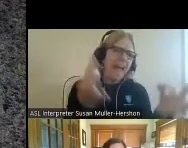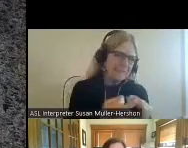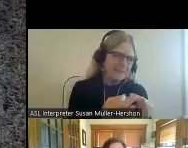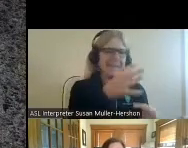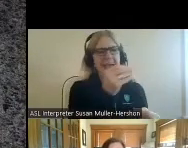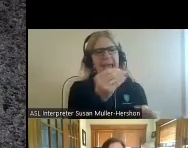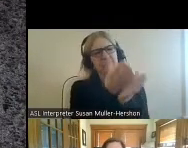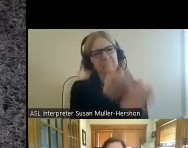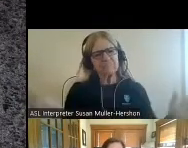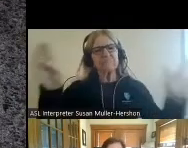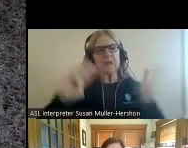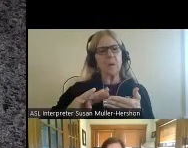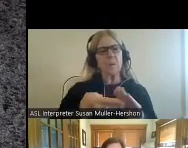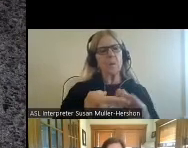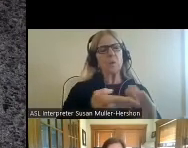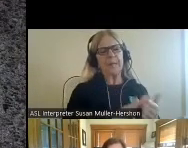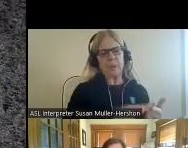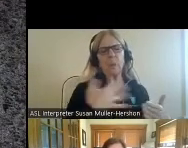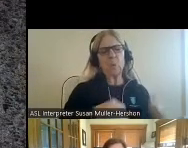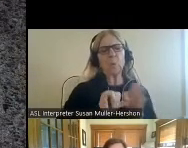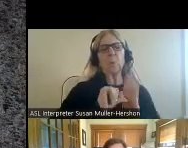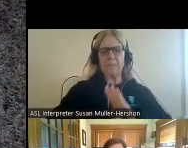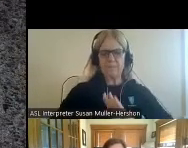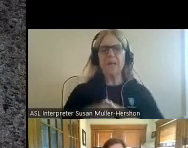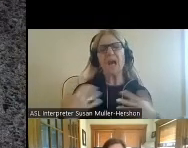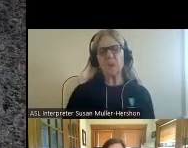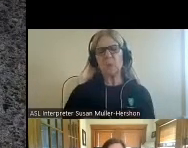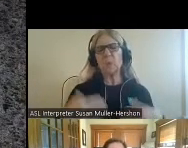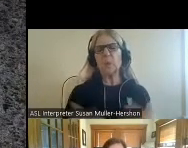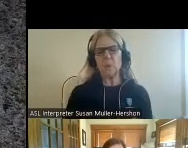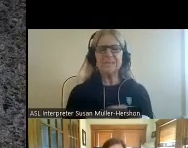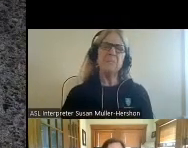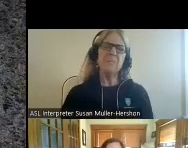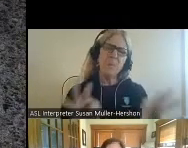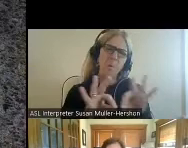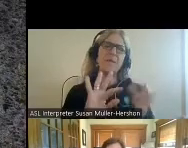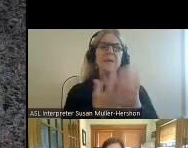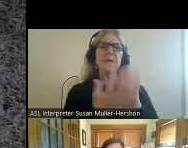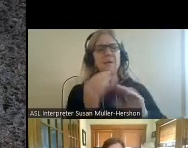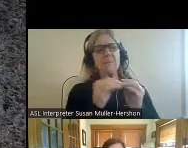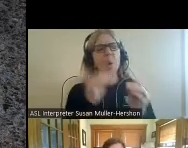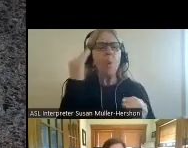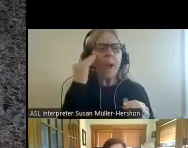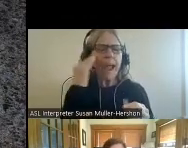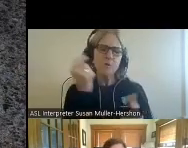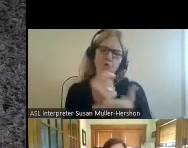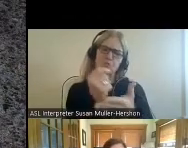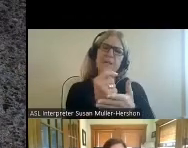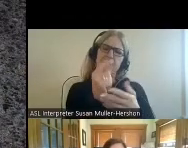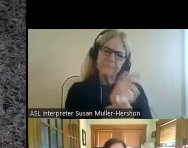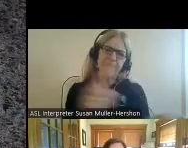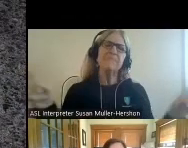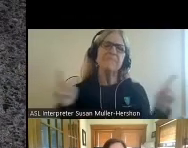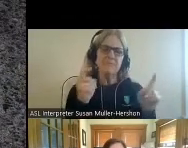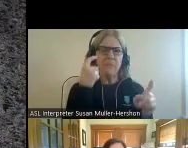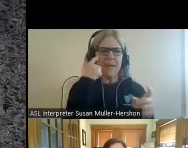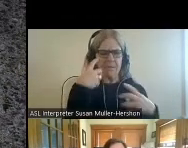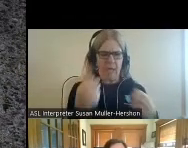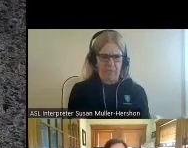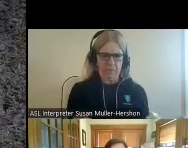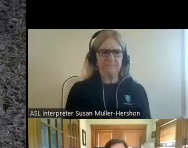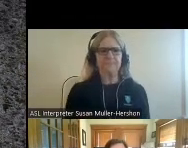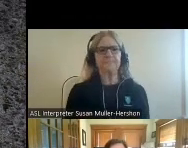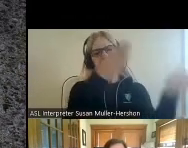large, to really emphasize the importance of awareness and treatment for mental health conditions. I'll also